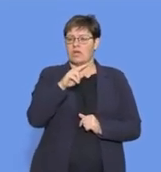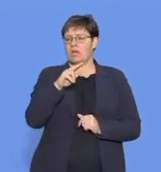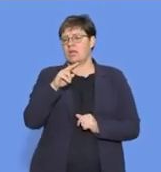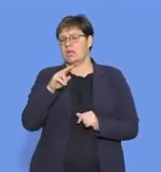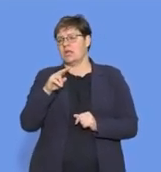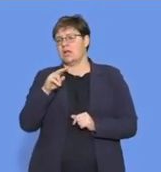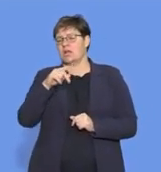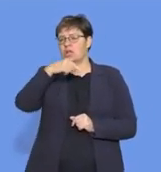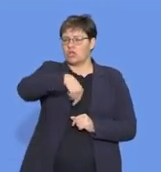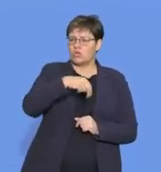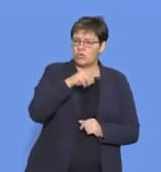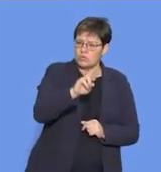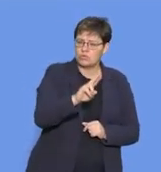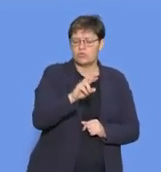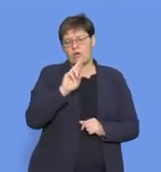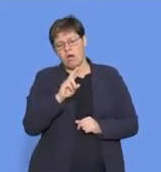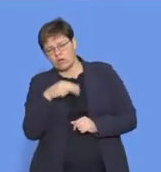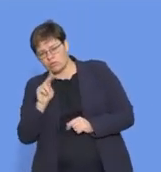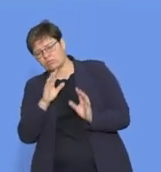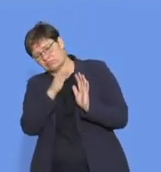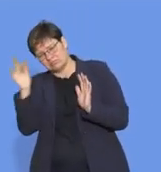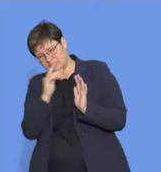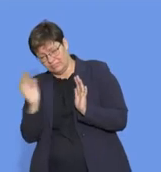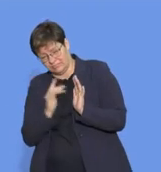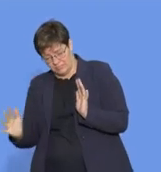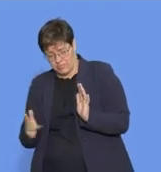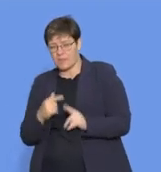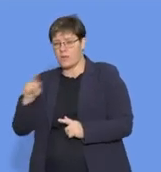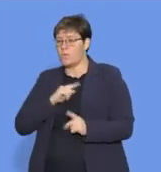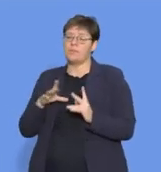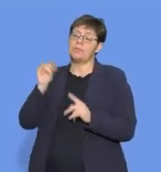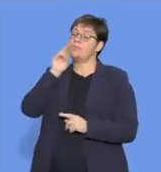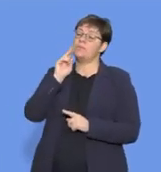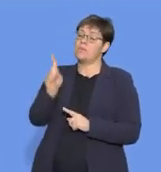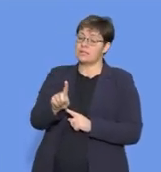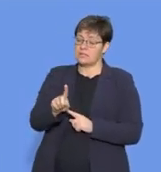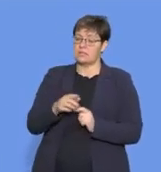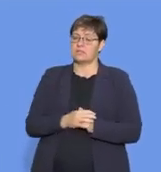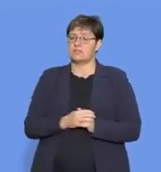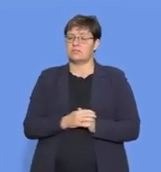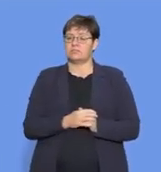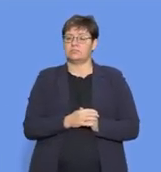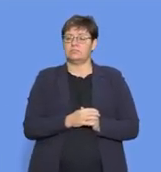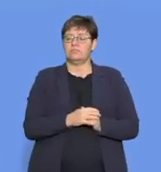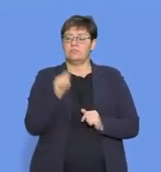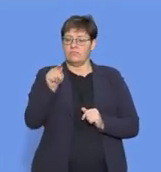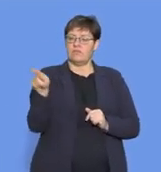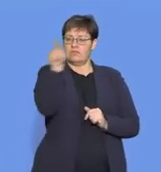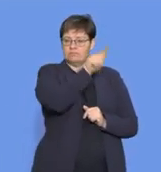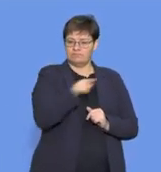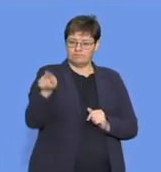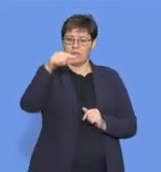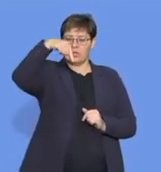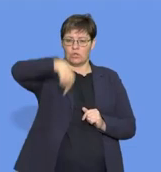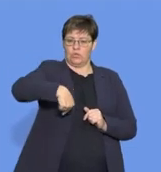minus 2QR cos P, and the other 2 versions. So which version are we going to look for? Which version are we going to use?